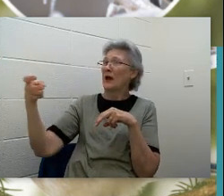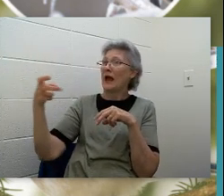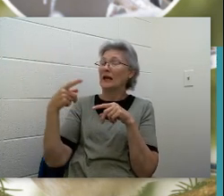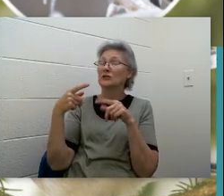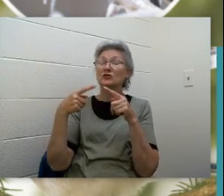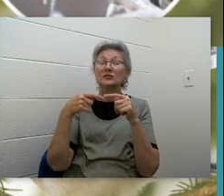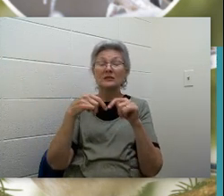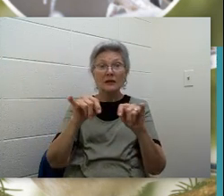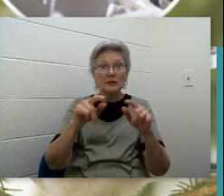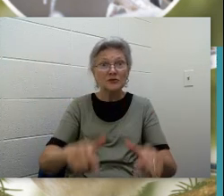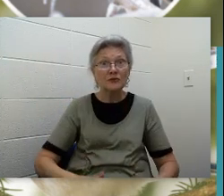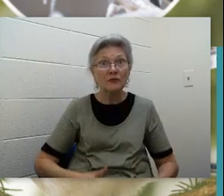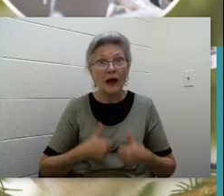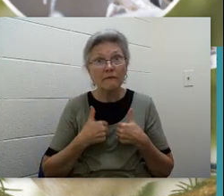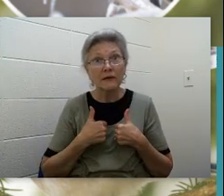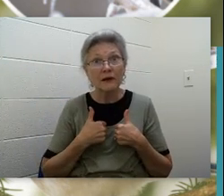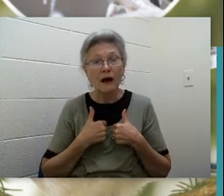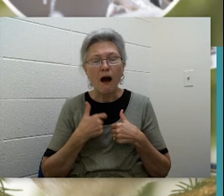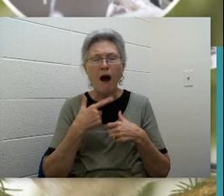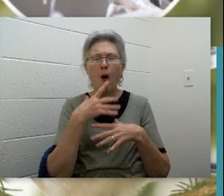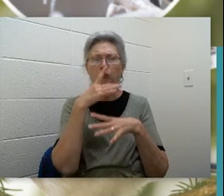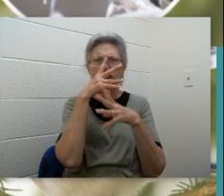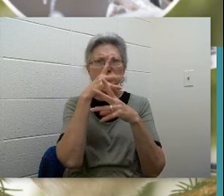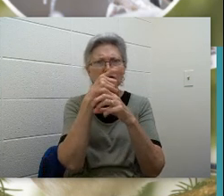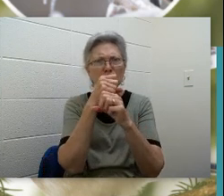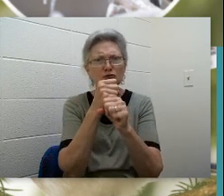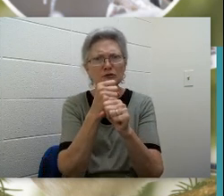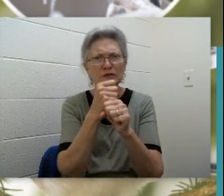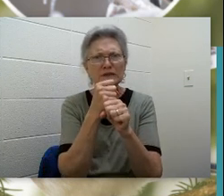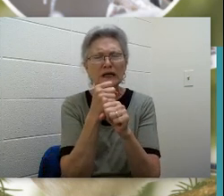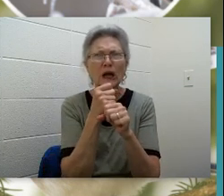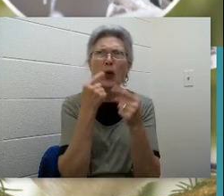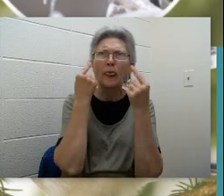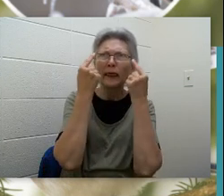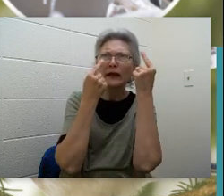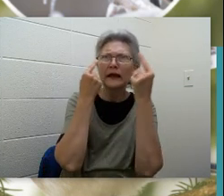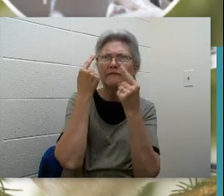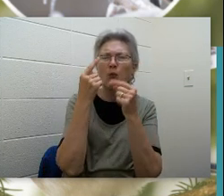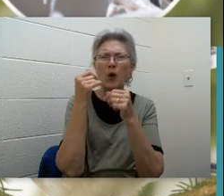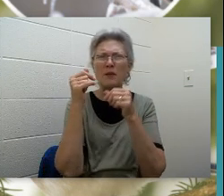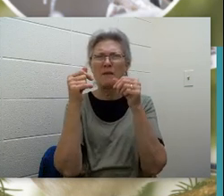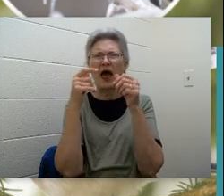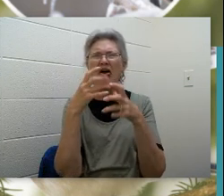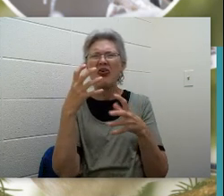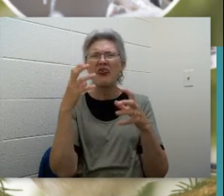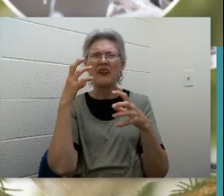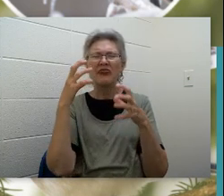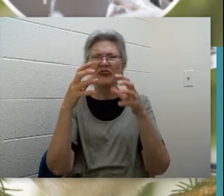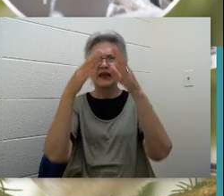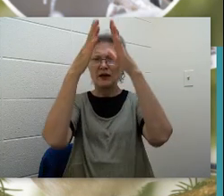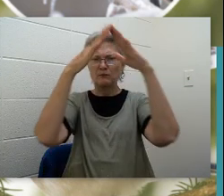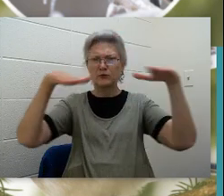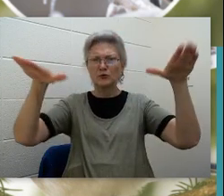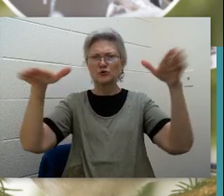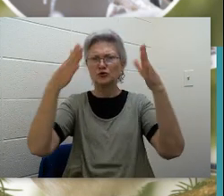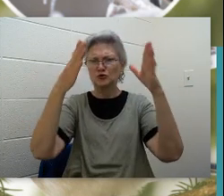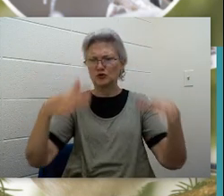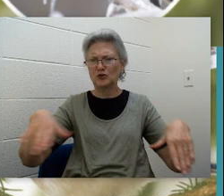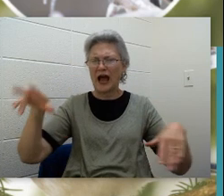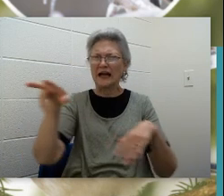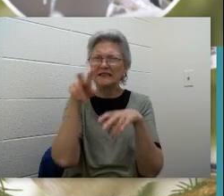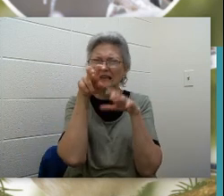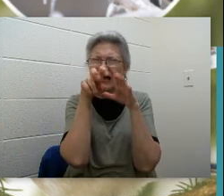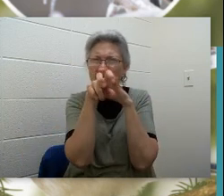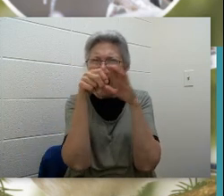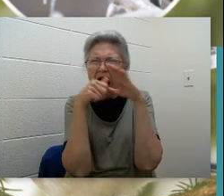to survive. I fancied him in one of my thick spruces, his head under his tiny wing, buffeted